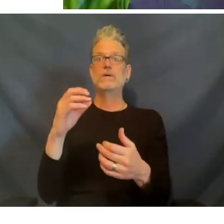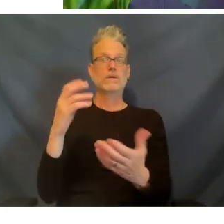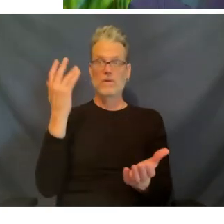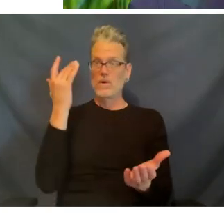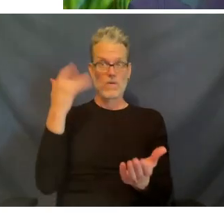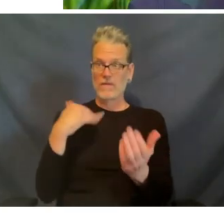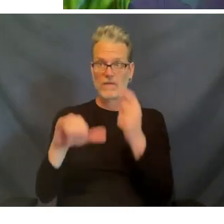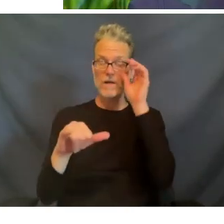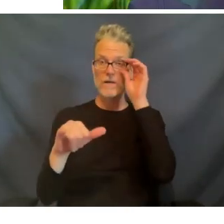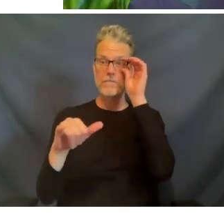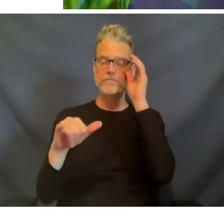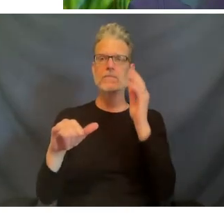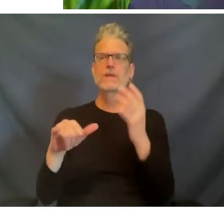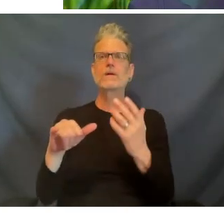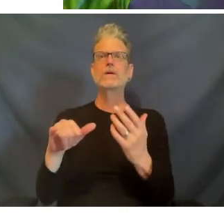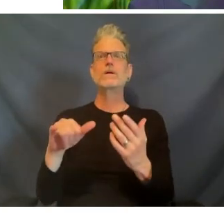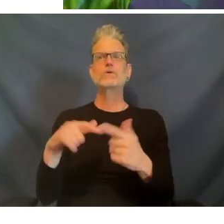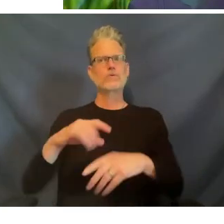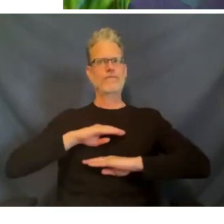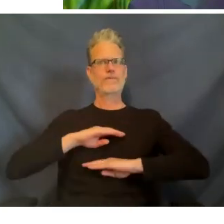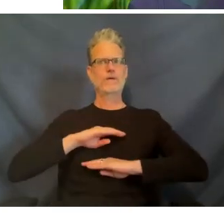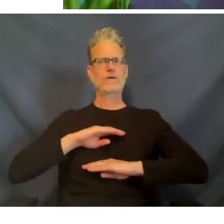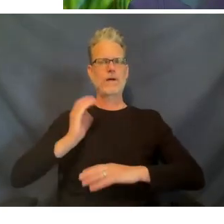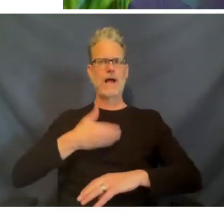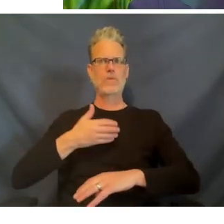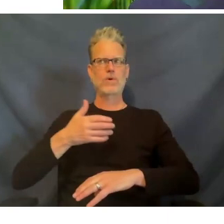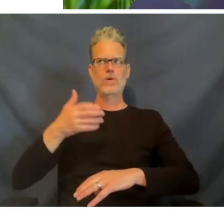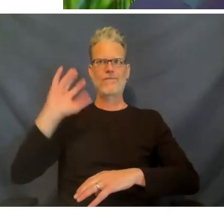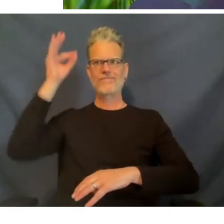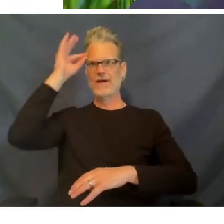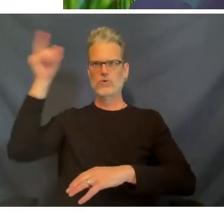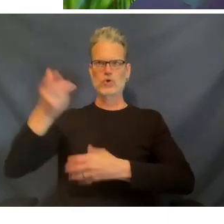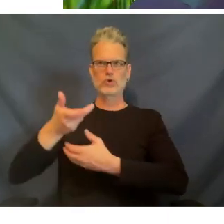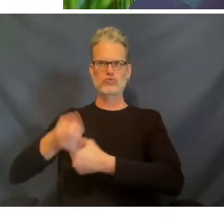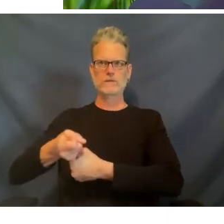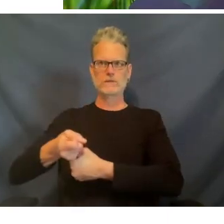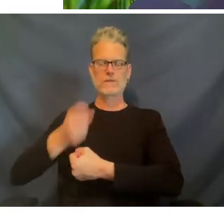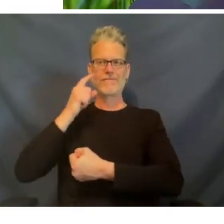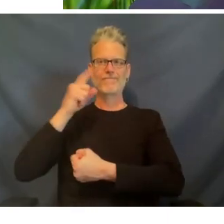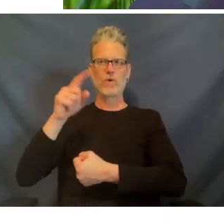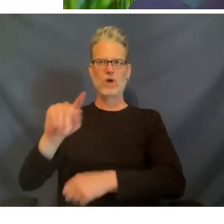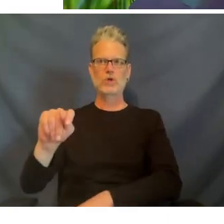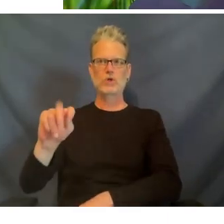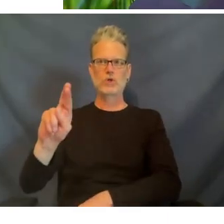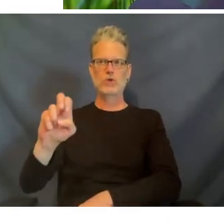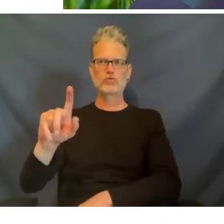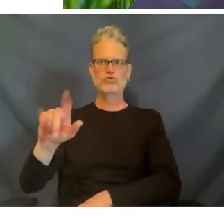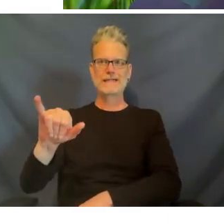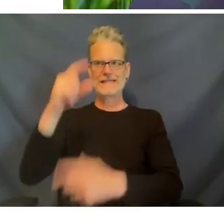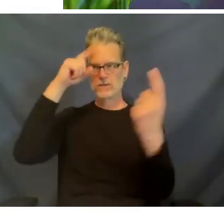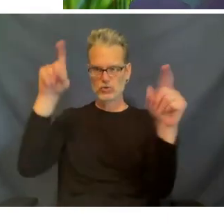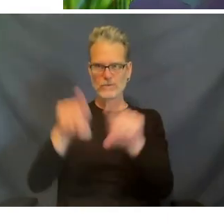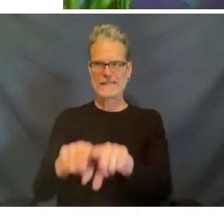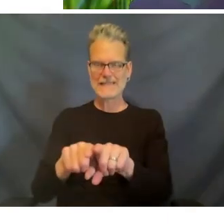direction and assistance to fulfill our federal trust responsibility, honor treaty obligations, and also to support tribal